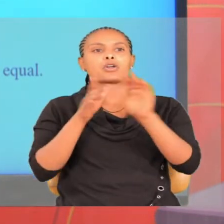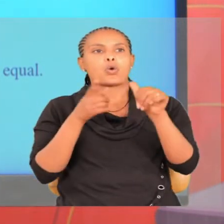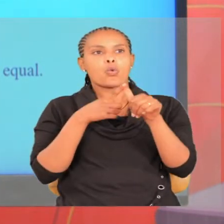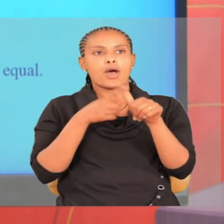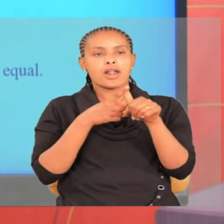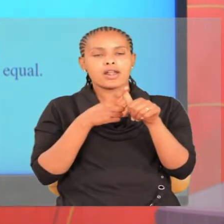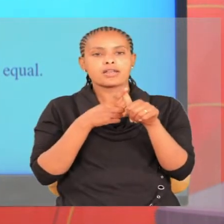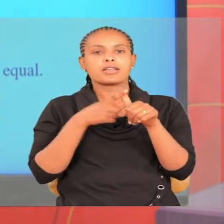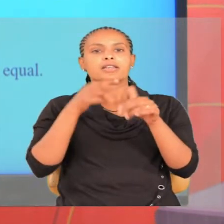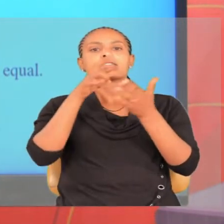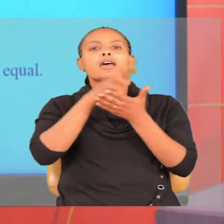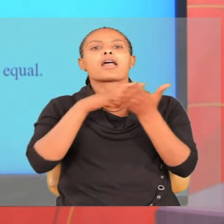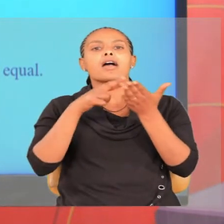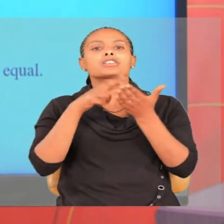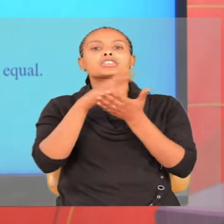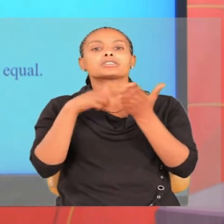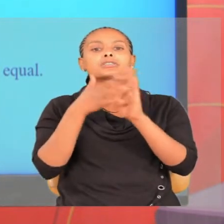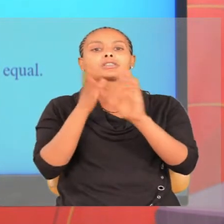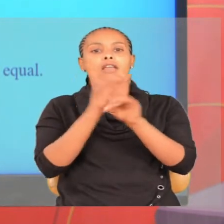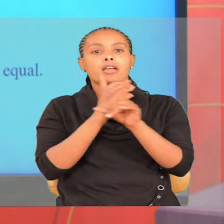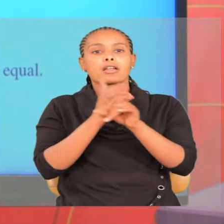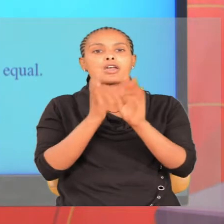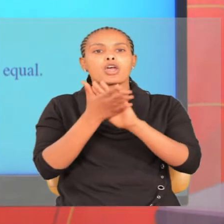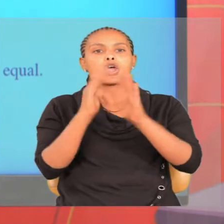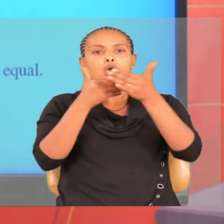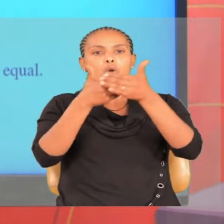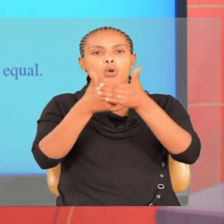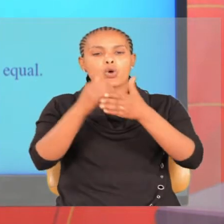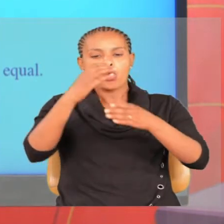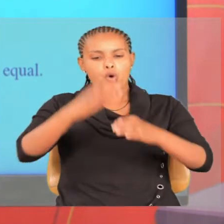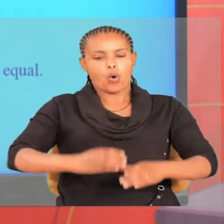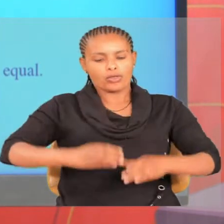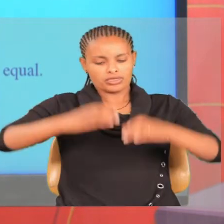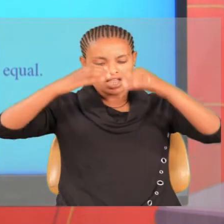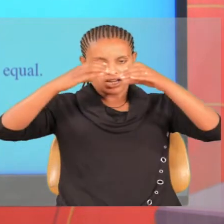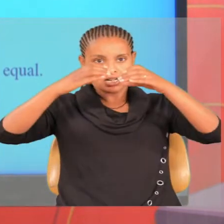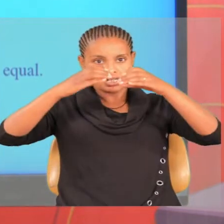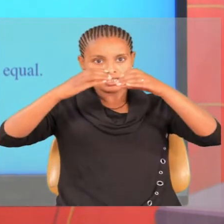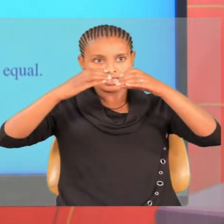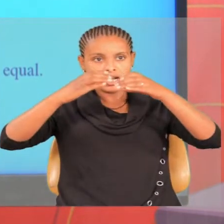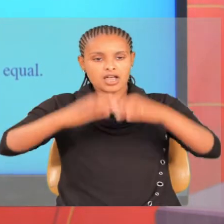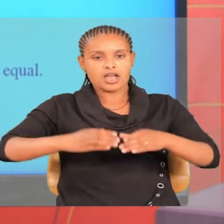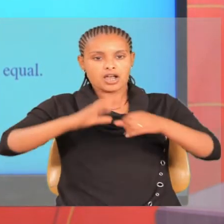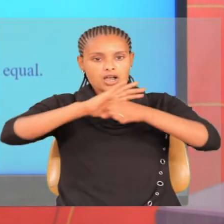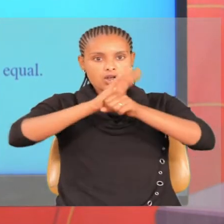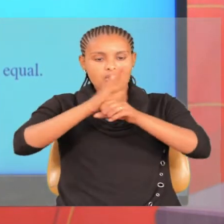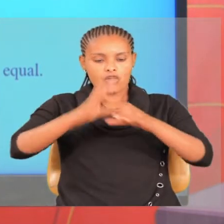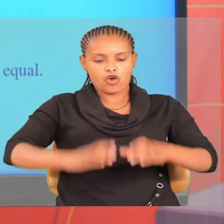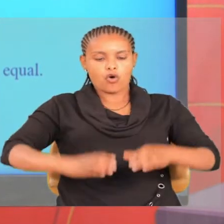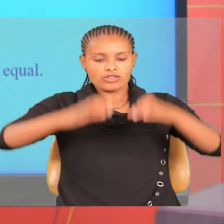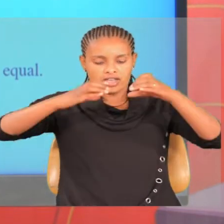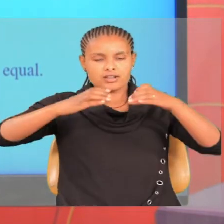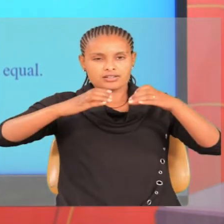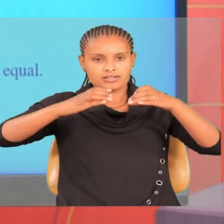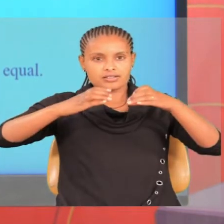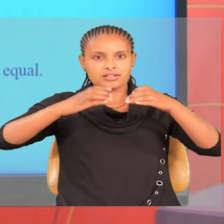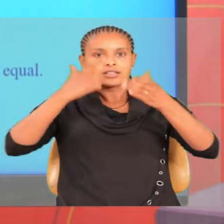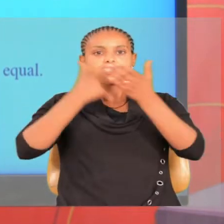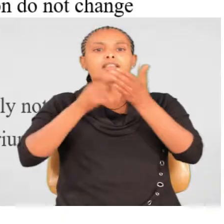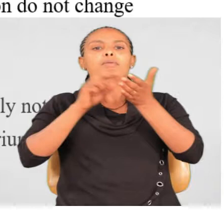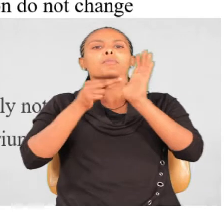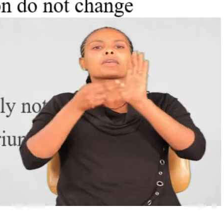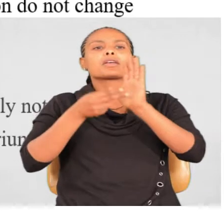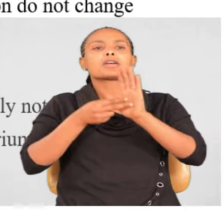One, the reaction takes place in a closed container, in a closed vessel. That